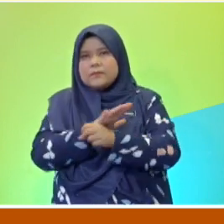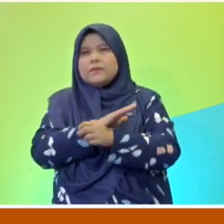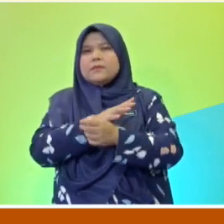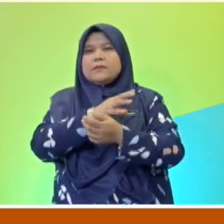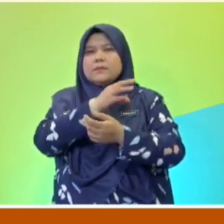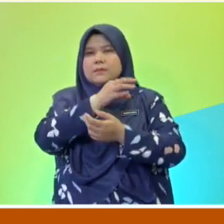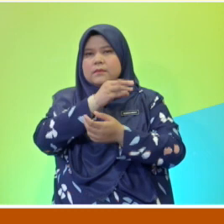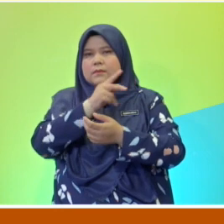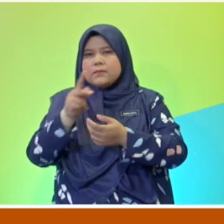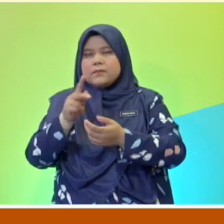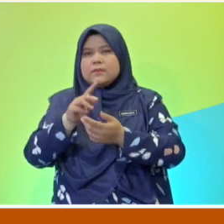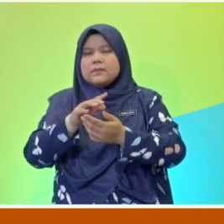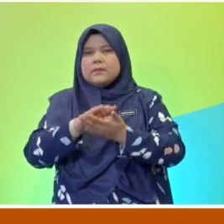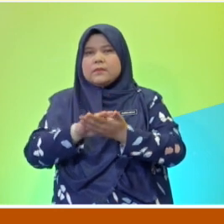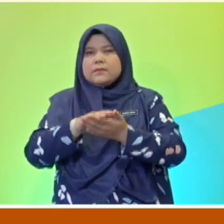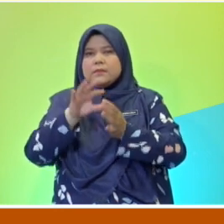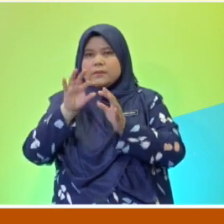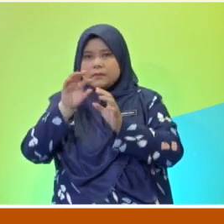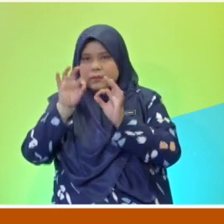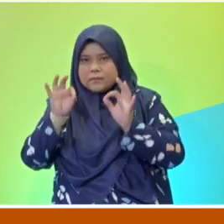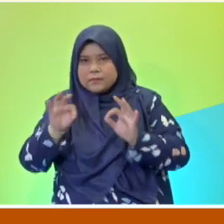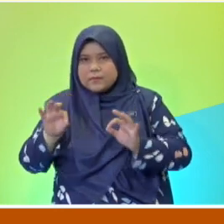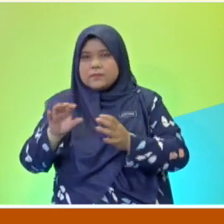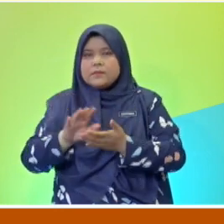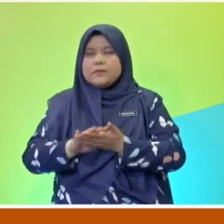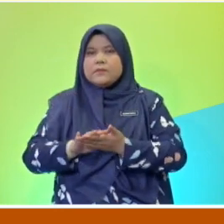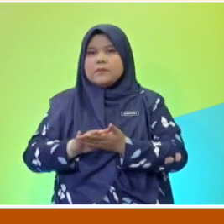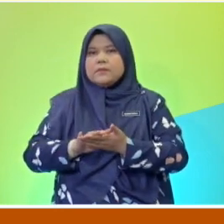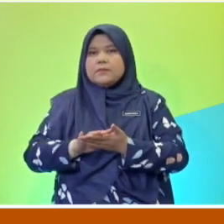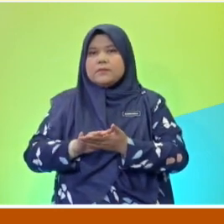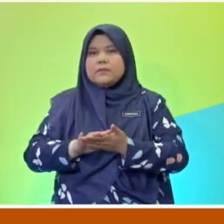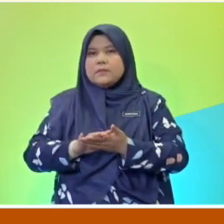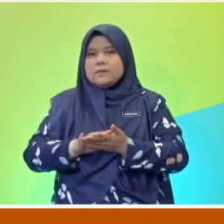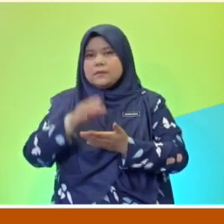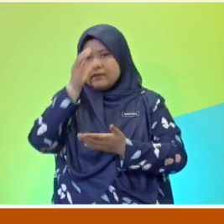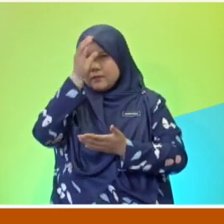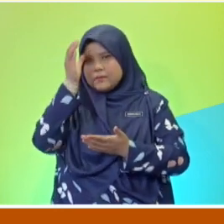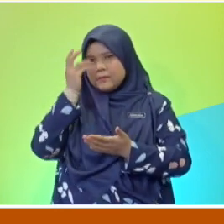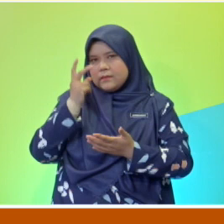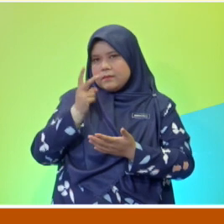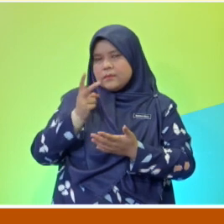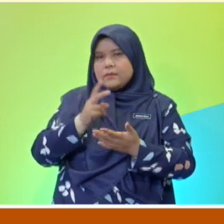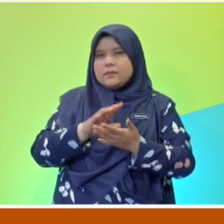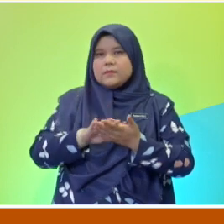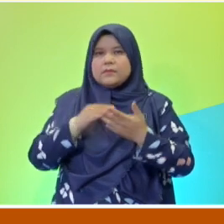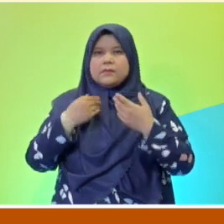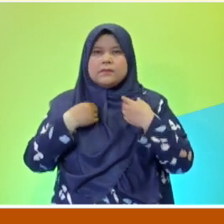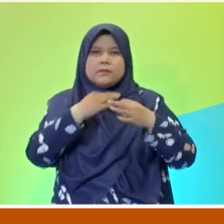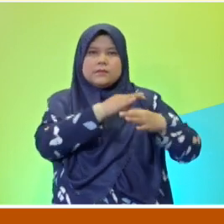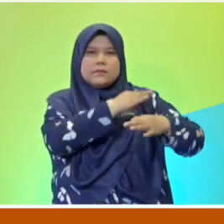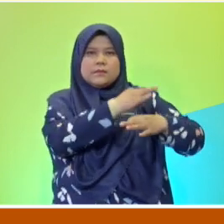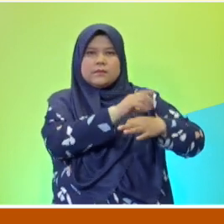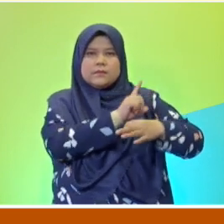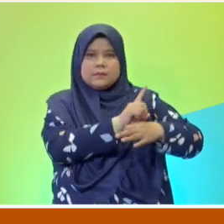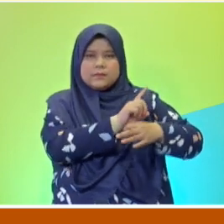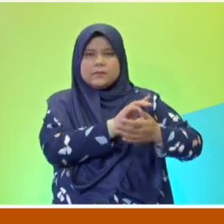text. Okay. And as you can see, again, Chris, for Form 1s, the students are going